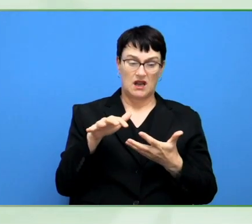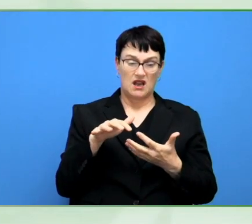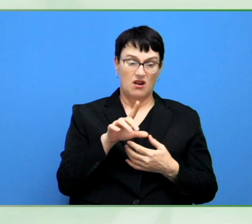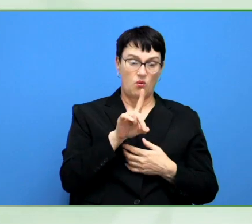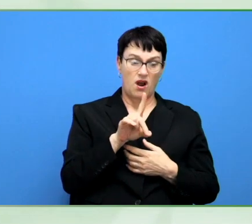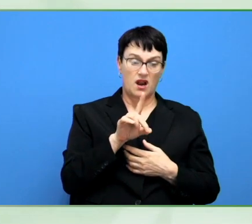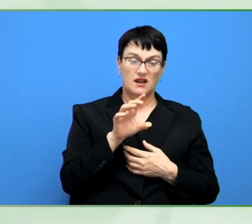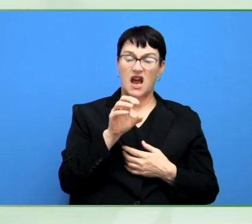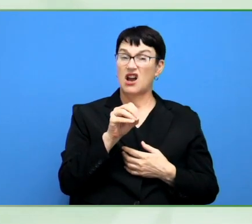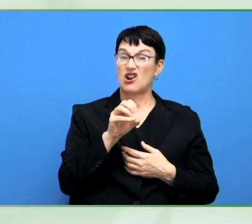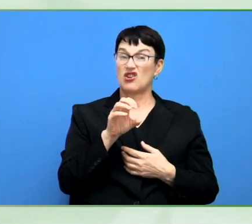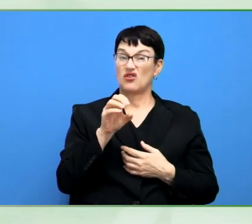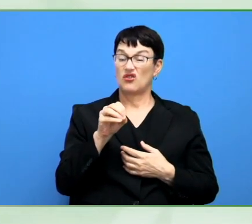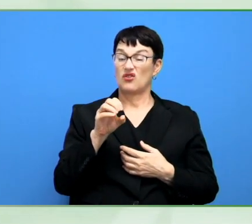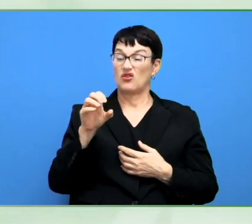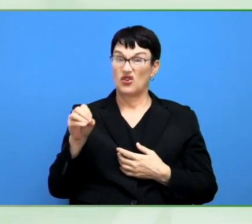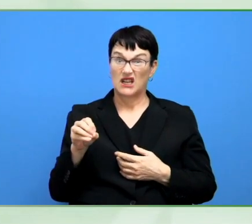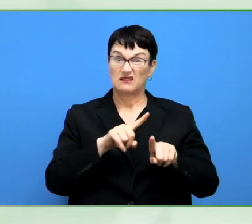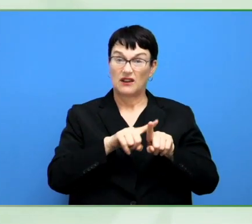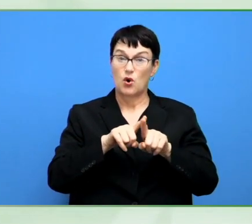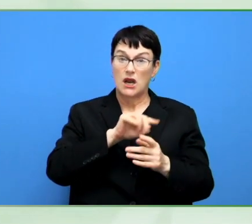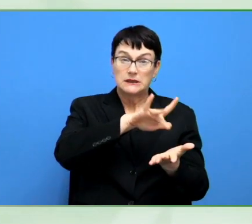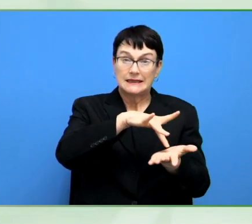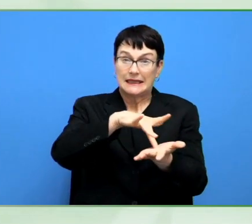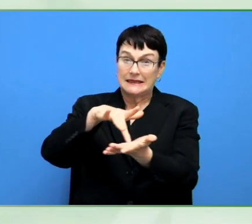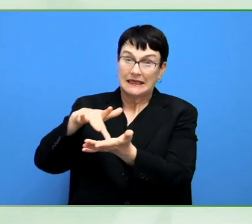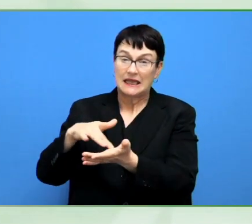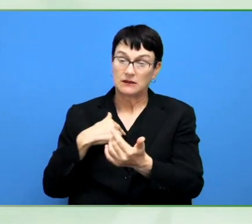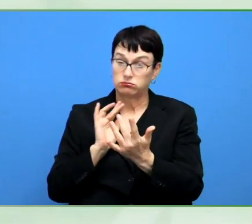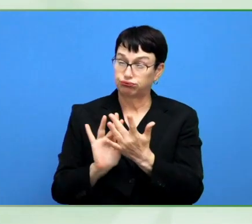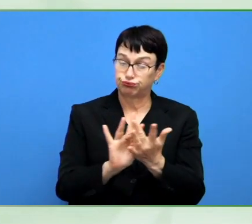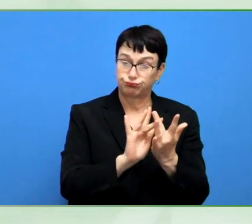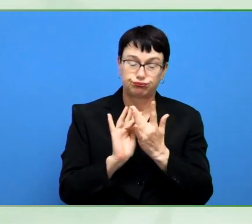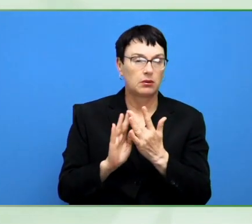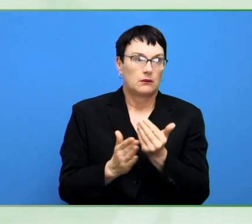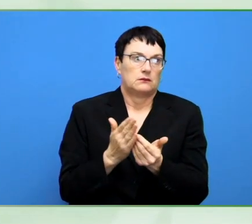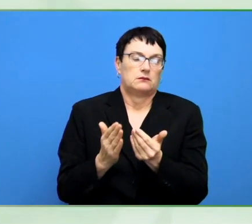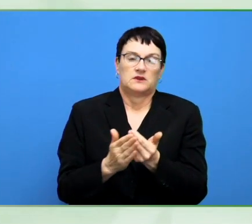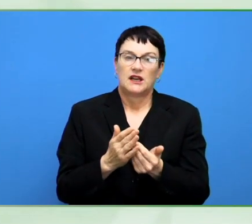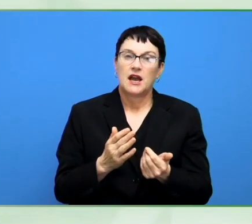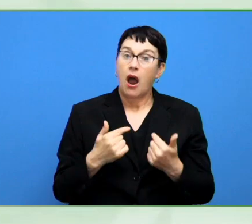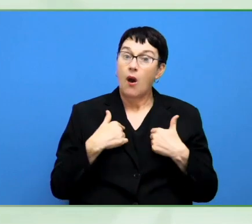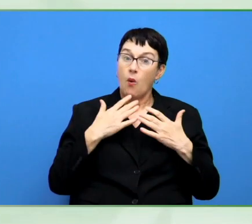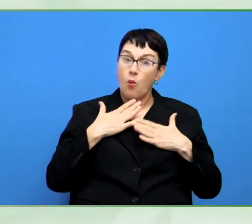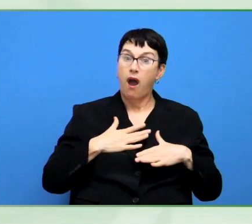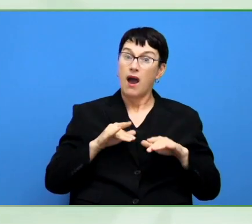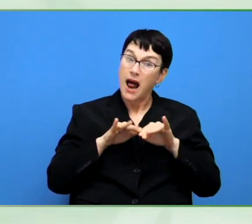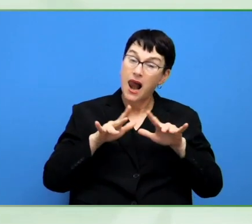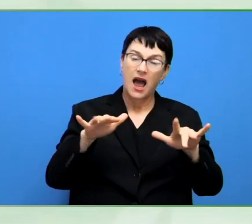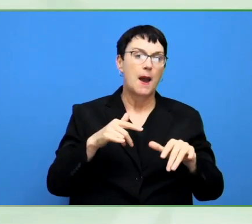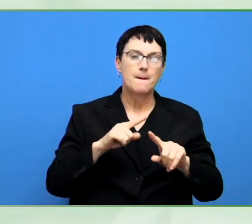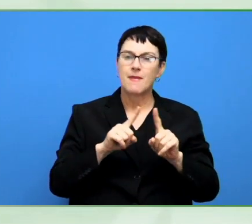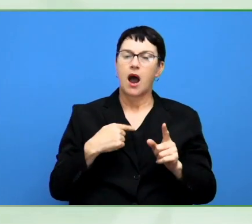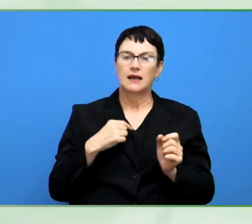to collect more across that network, but we are such a small organization, we simply cannot. So we are actively fundraising to